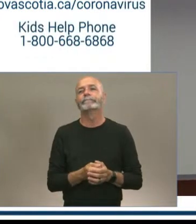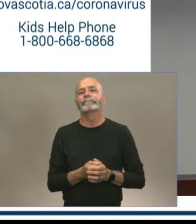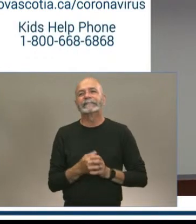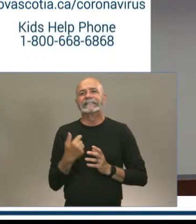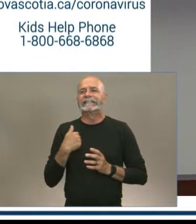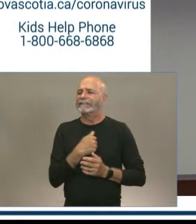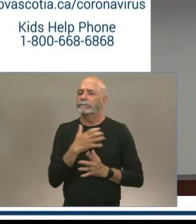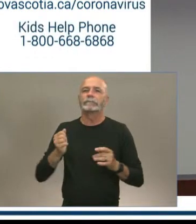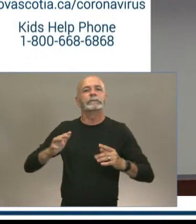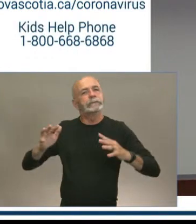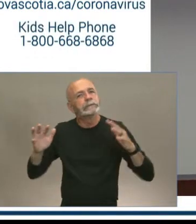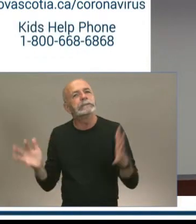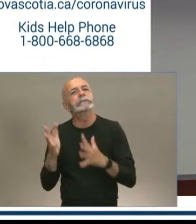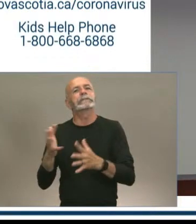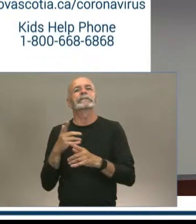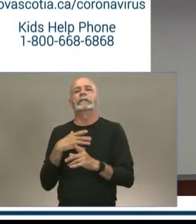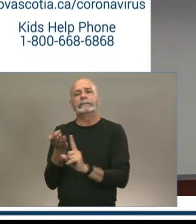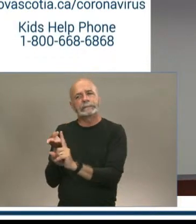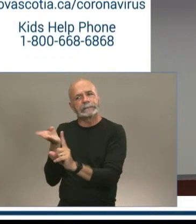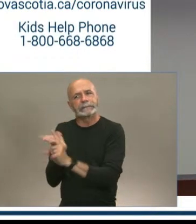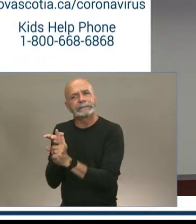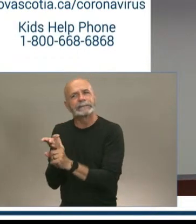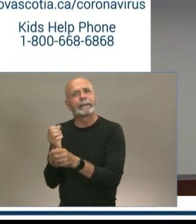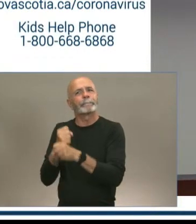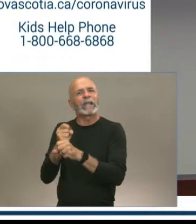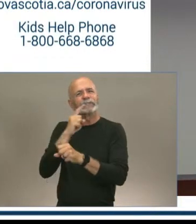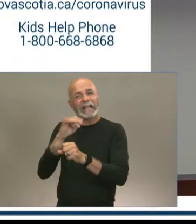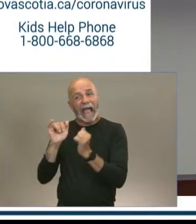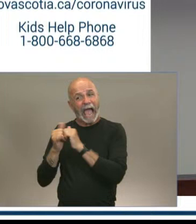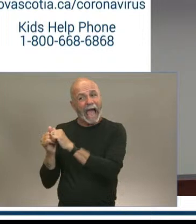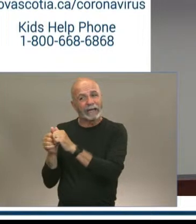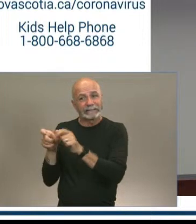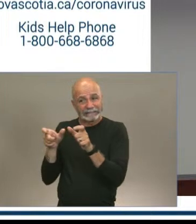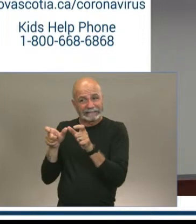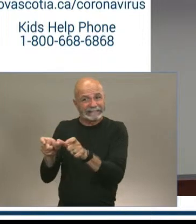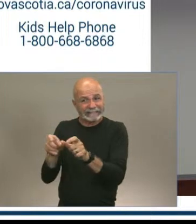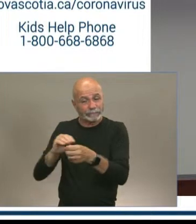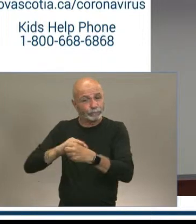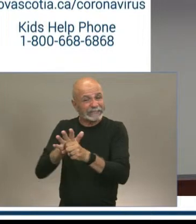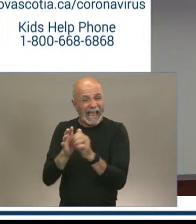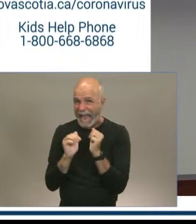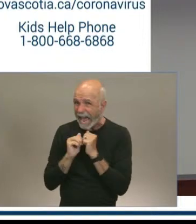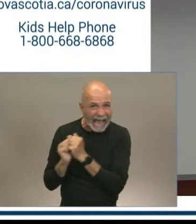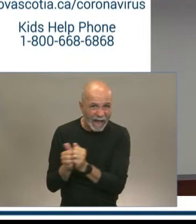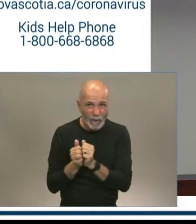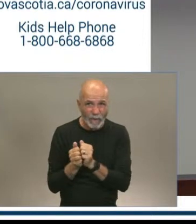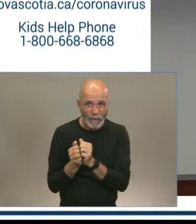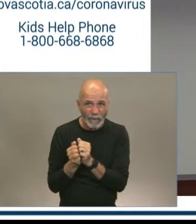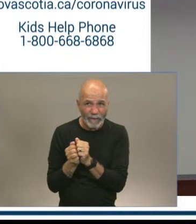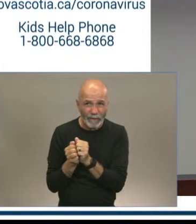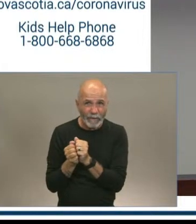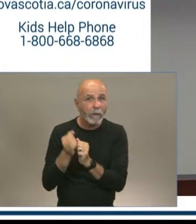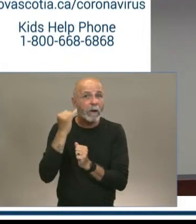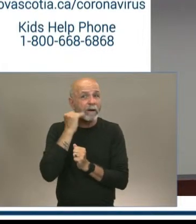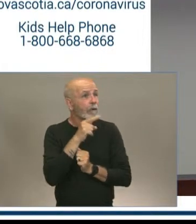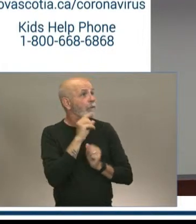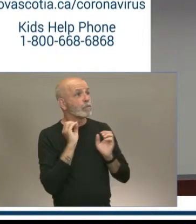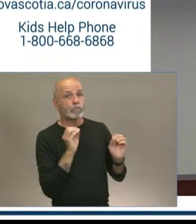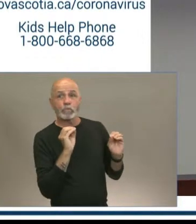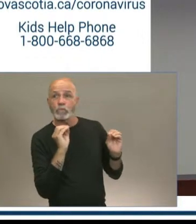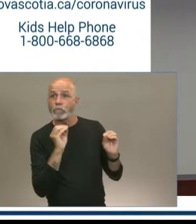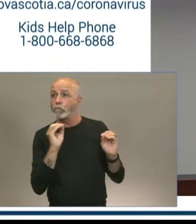COVID, the way we get to a point where we can actually safely reopen and start living with COVID longer term is having as high